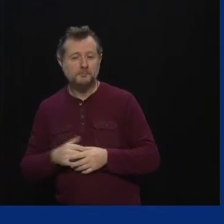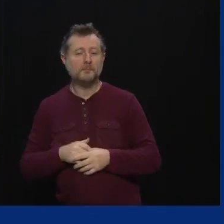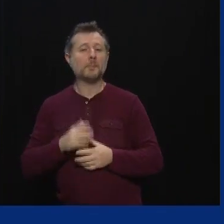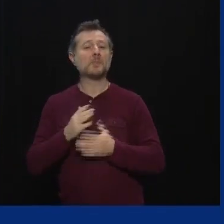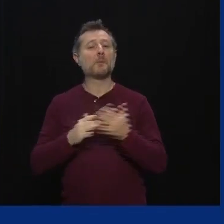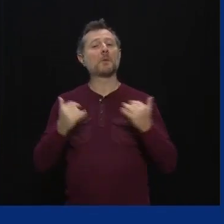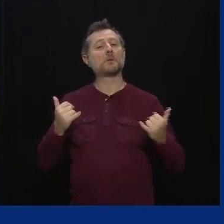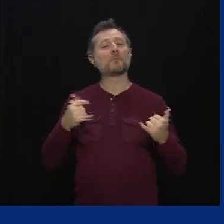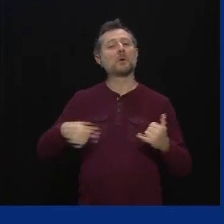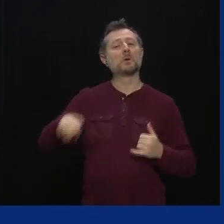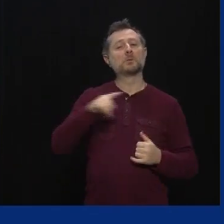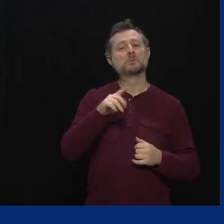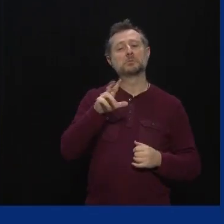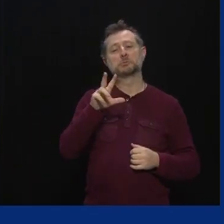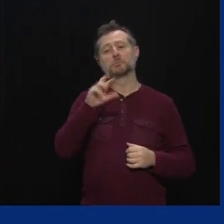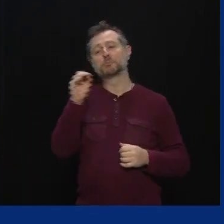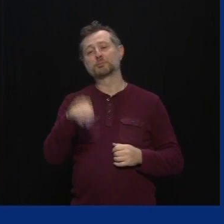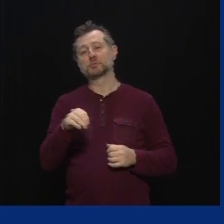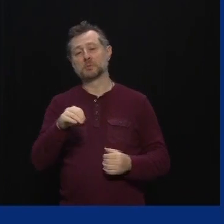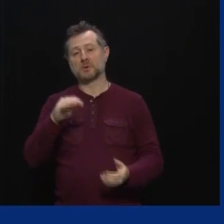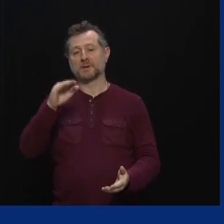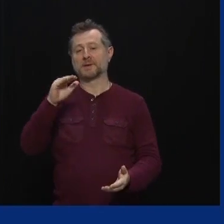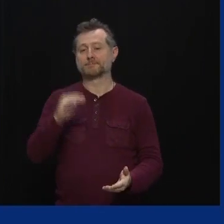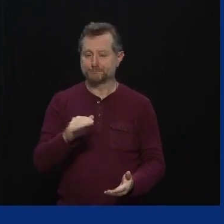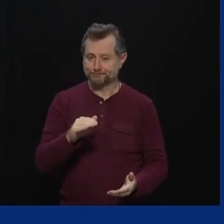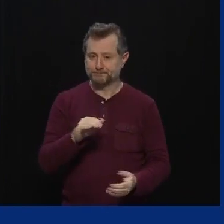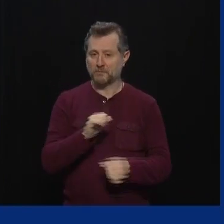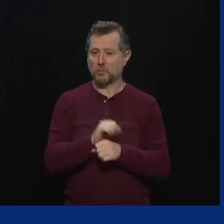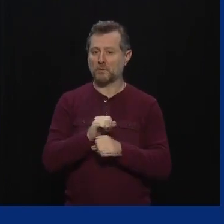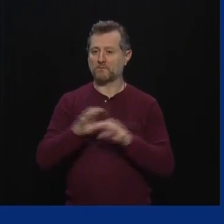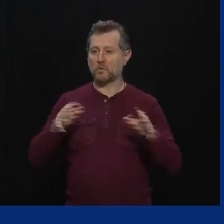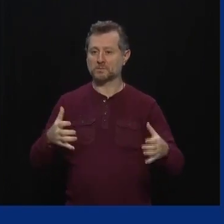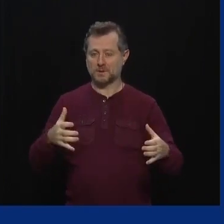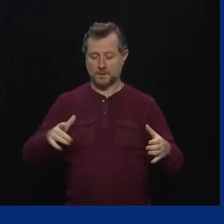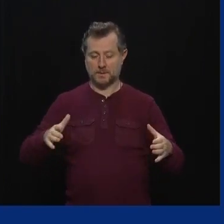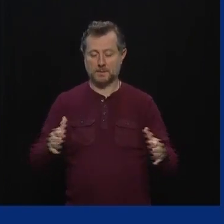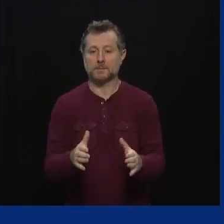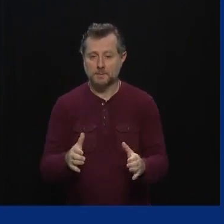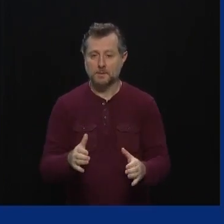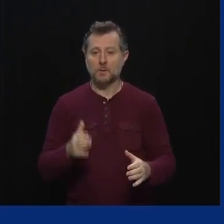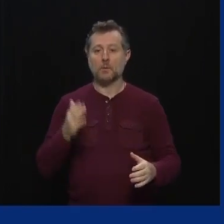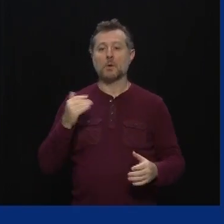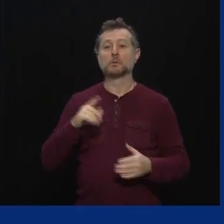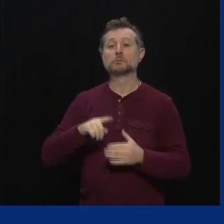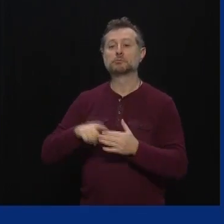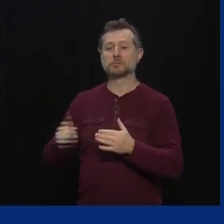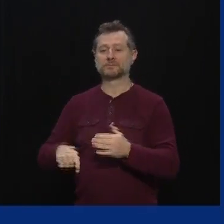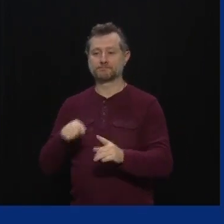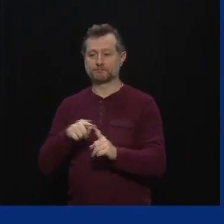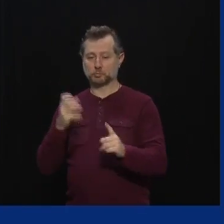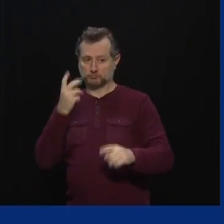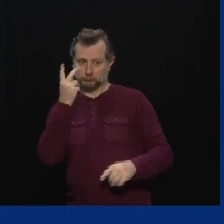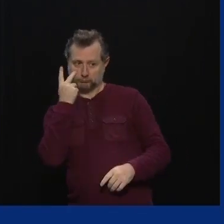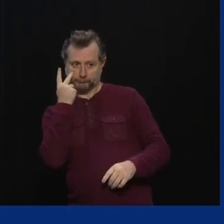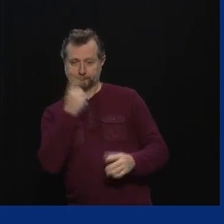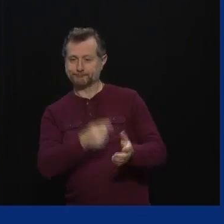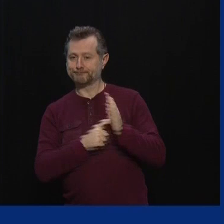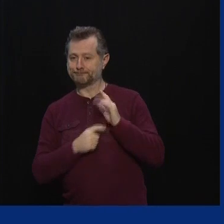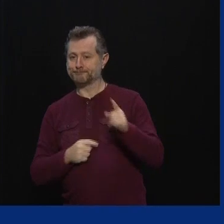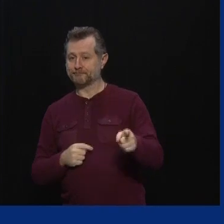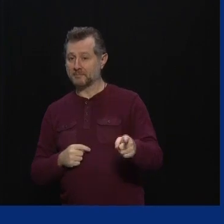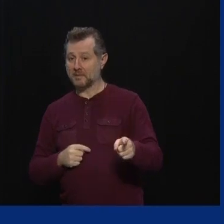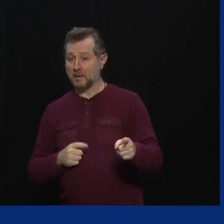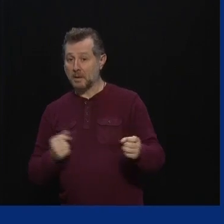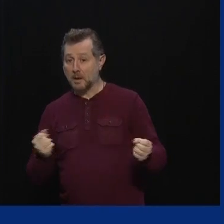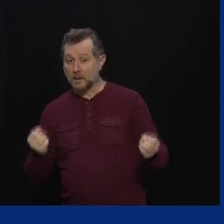workforce reduction as a result of these mandates. But look how many people are vaccinated, and the vast majority of people are